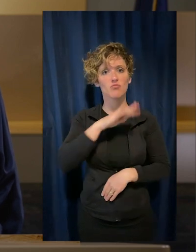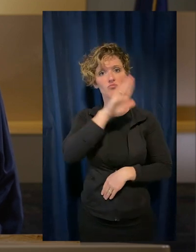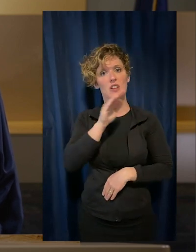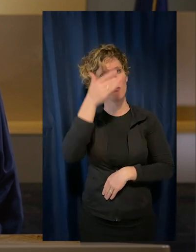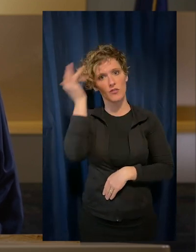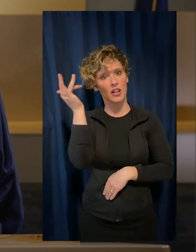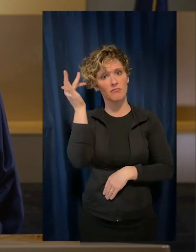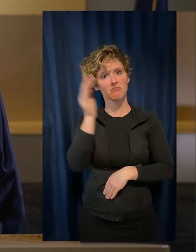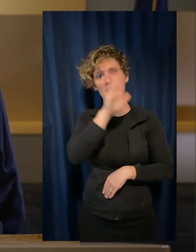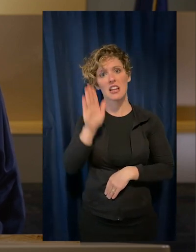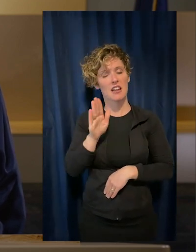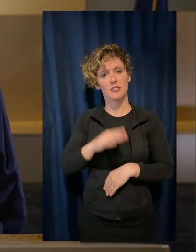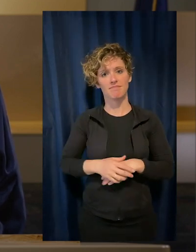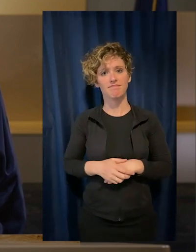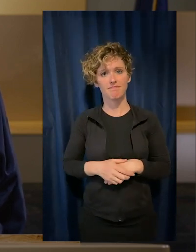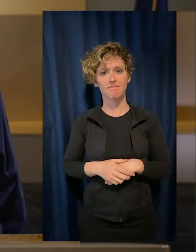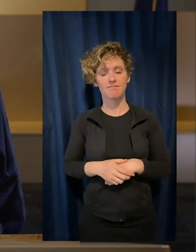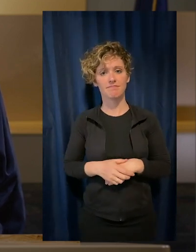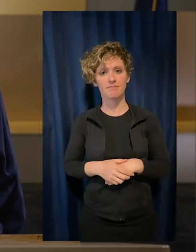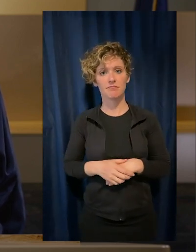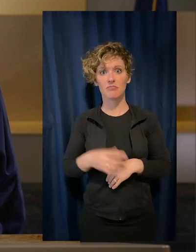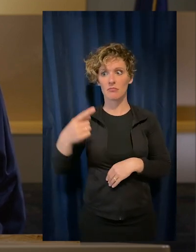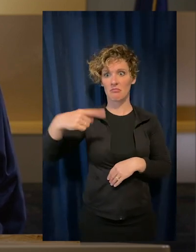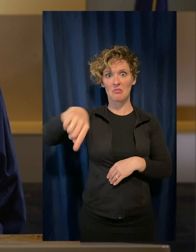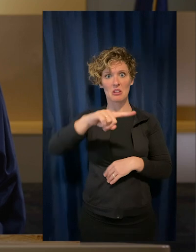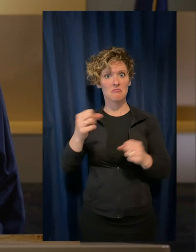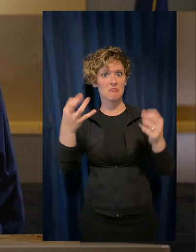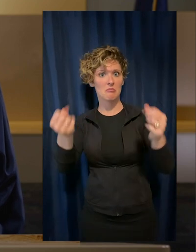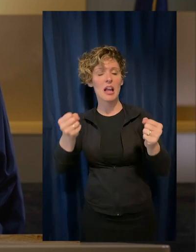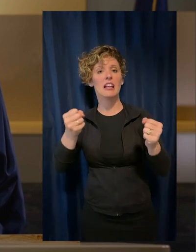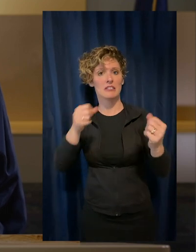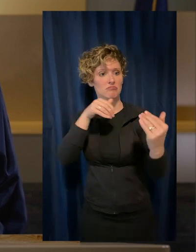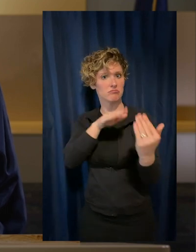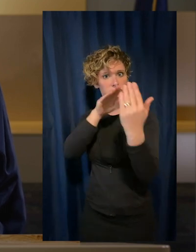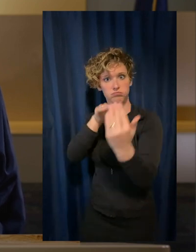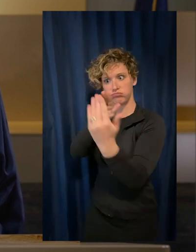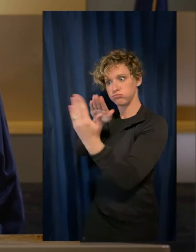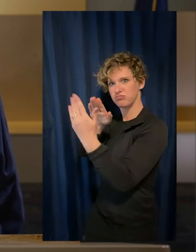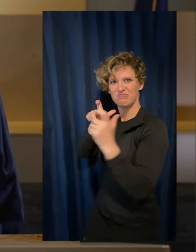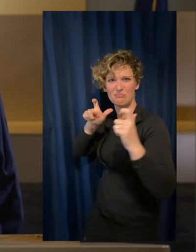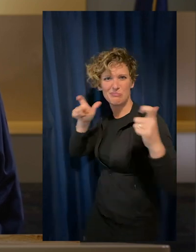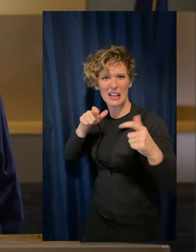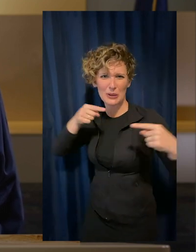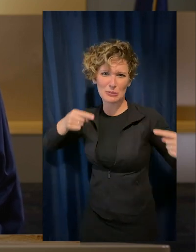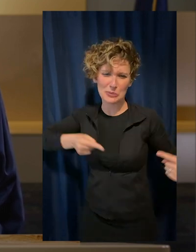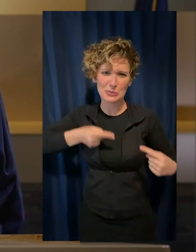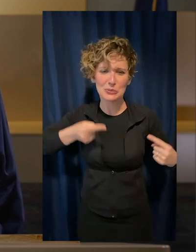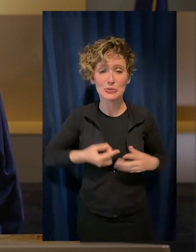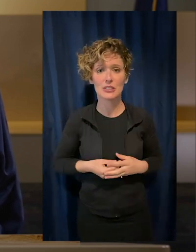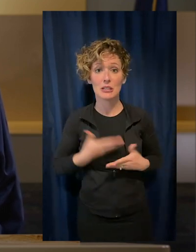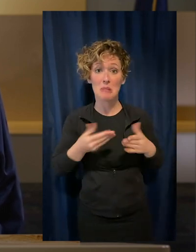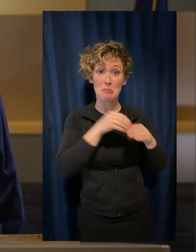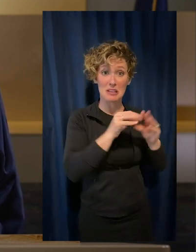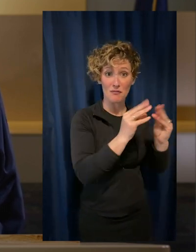forgotten. Everyone has faced many big struggles, whether it be in our studies, families, or even just needing someone to